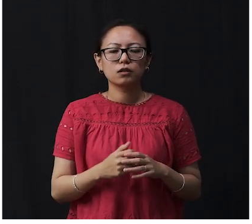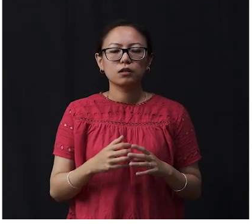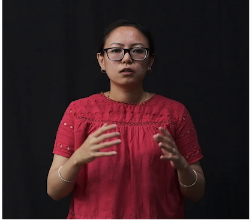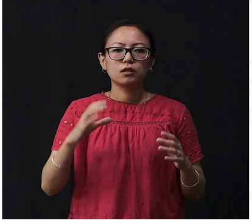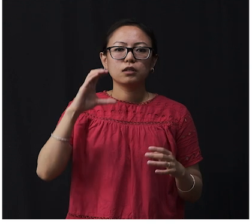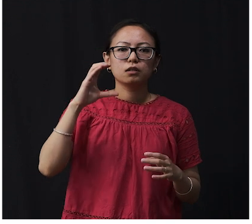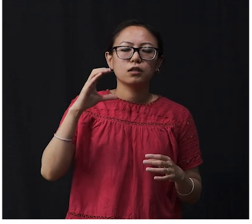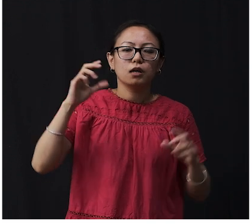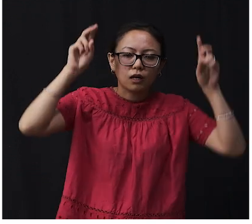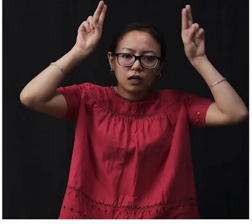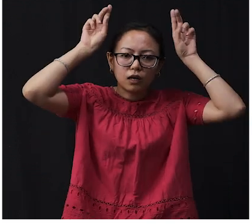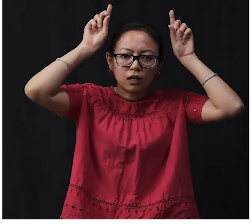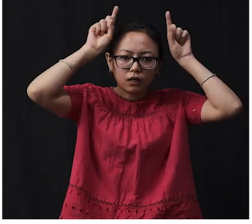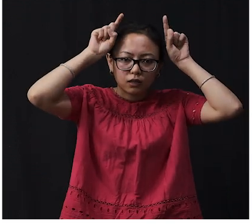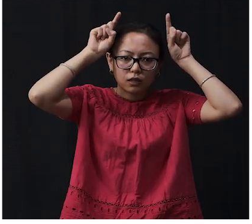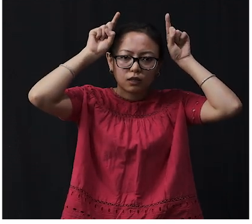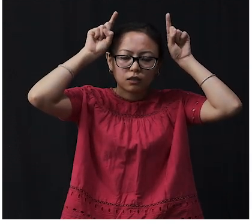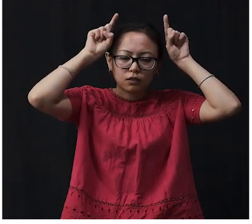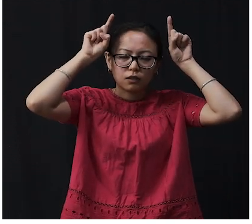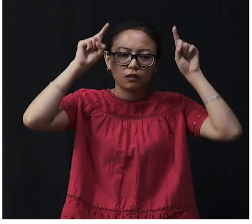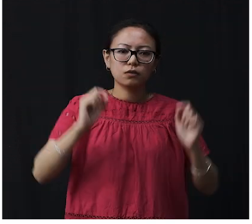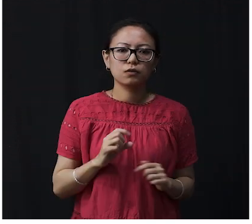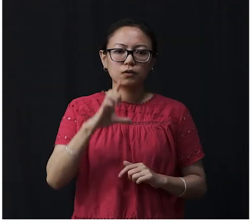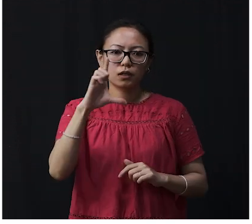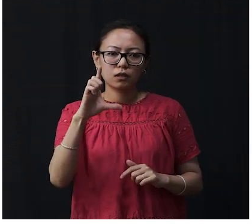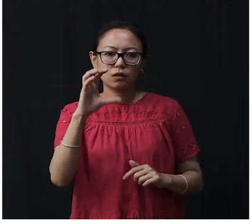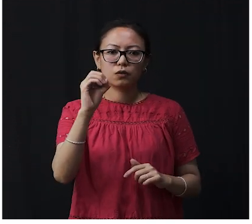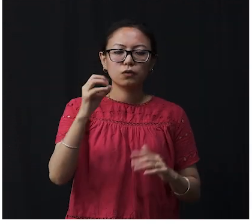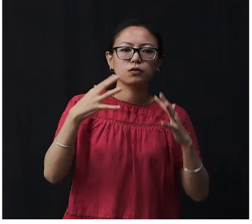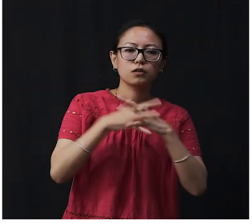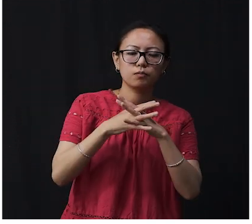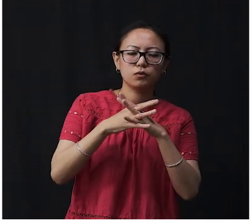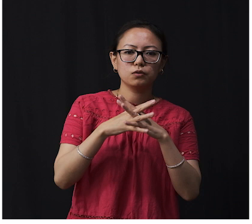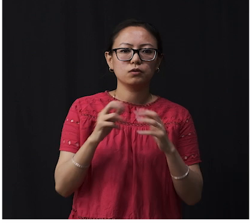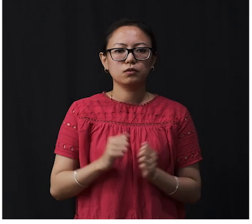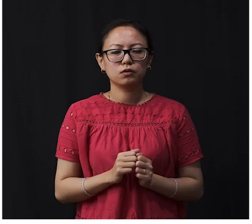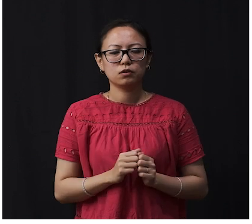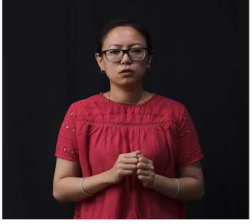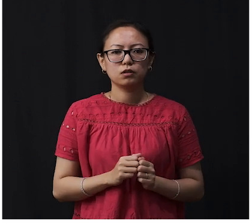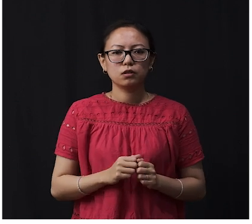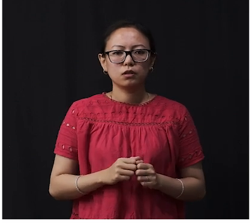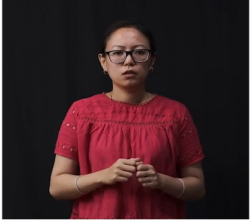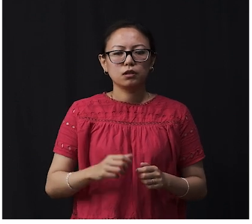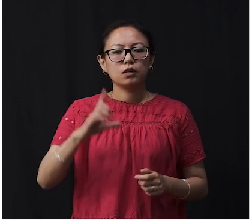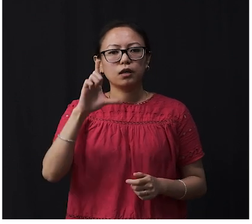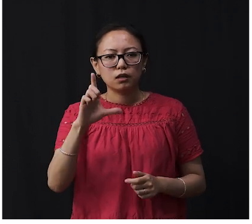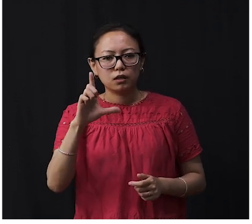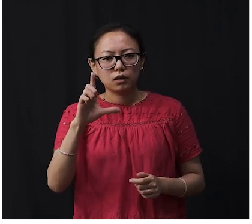Low means to make a low, deep voice. Can you all spell the low with me?